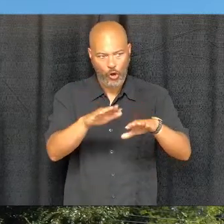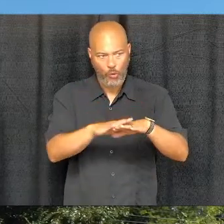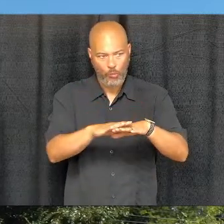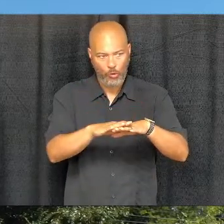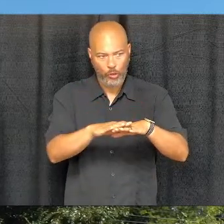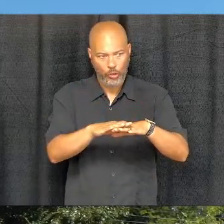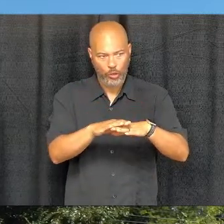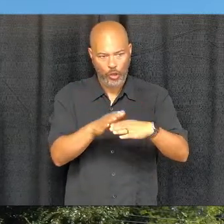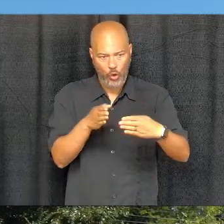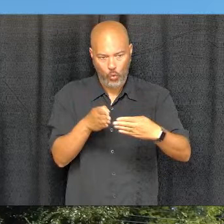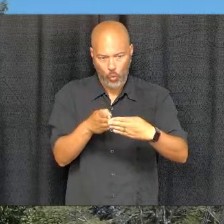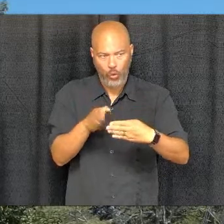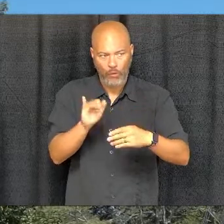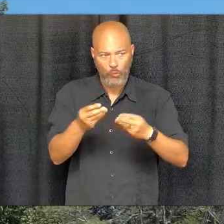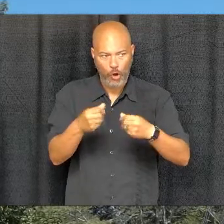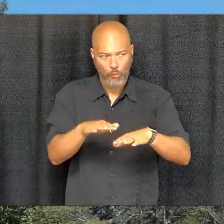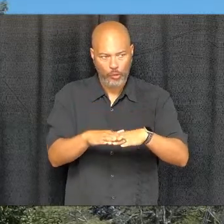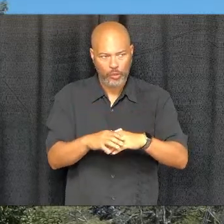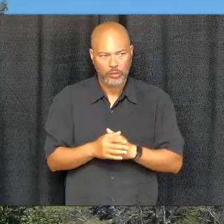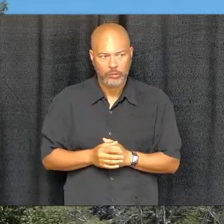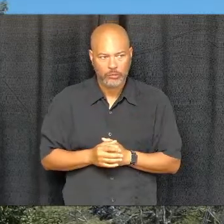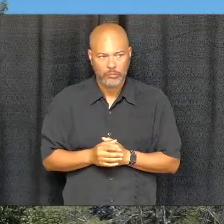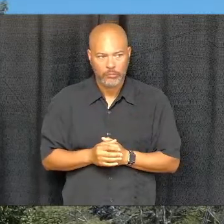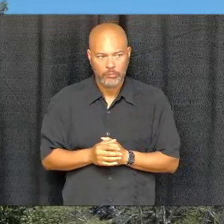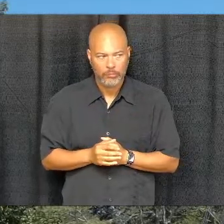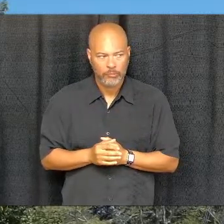on the corner of the property.